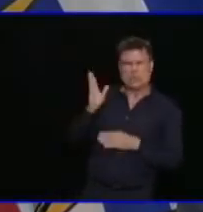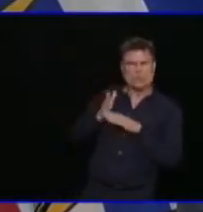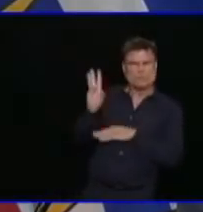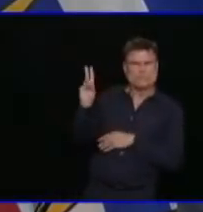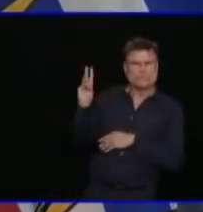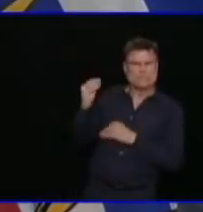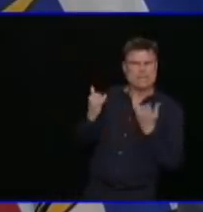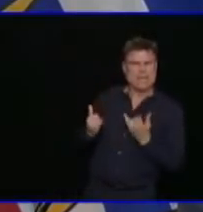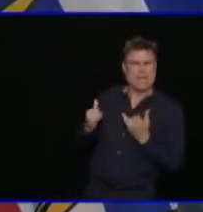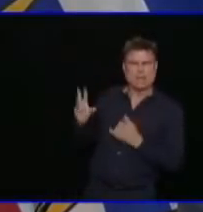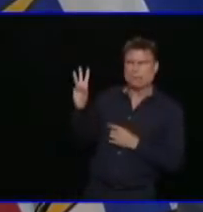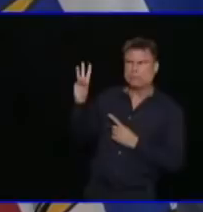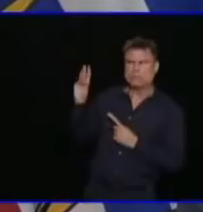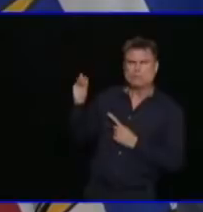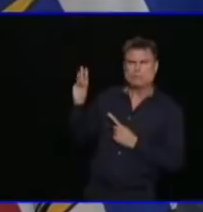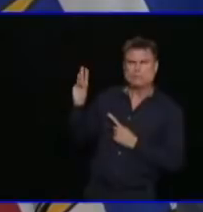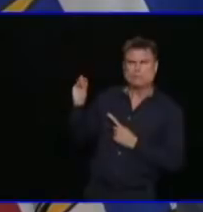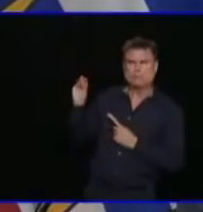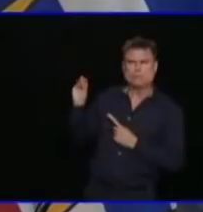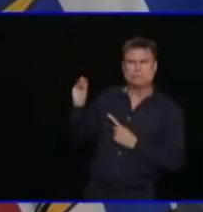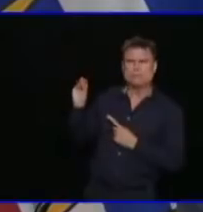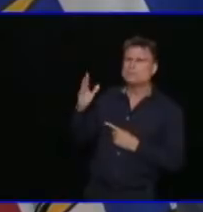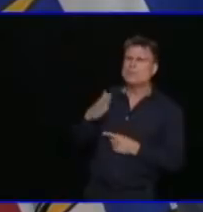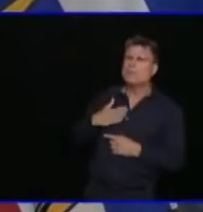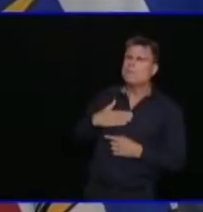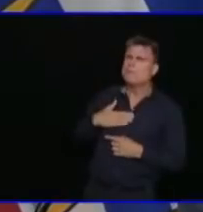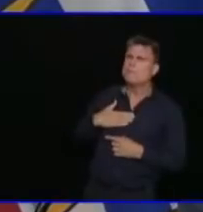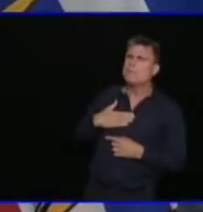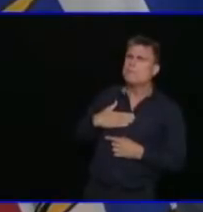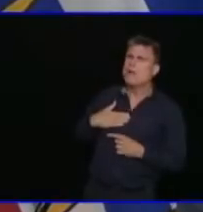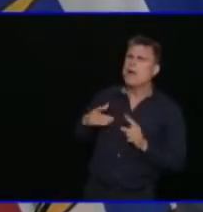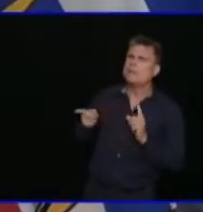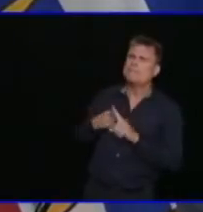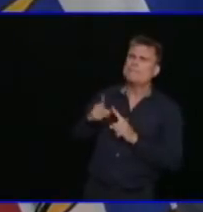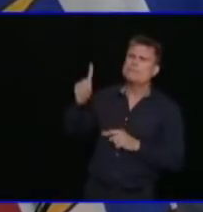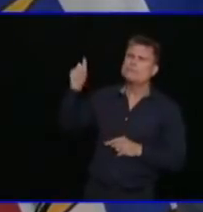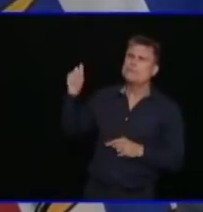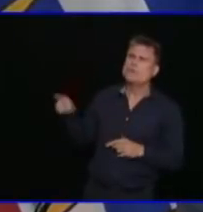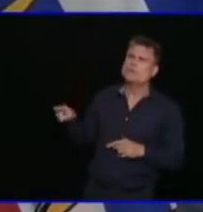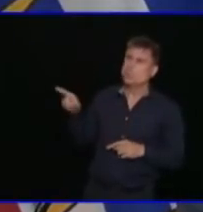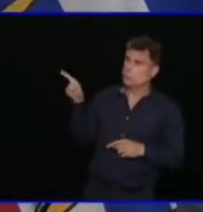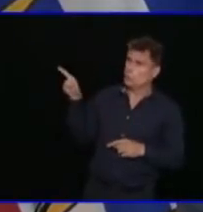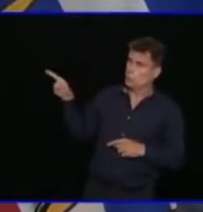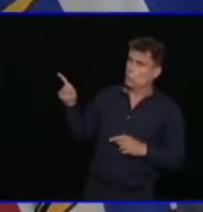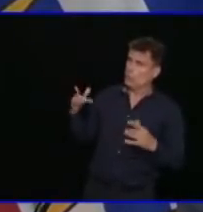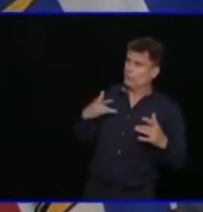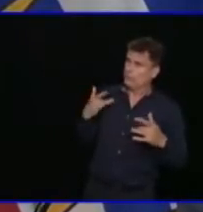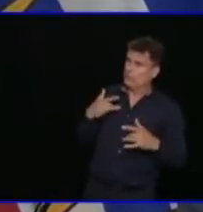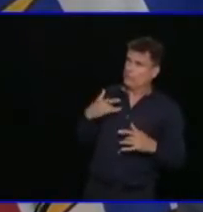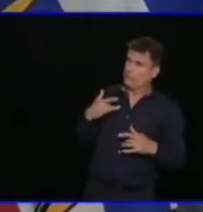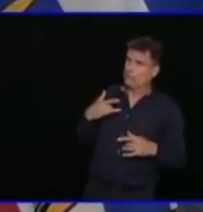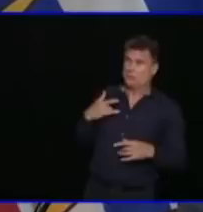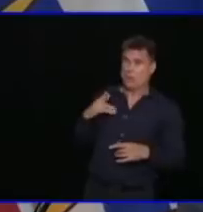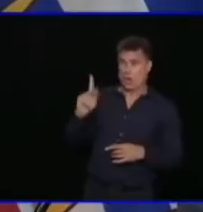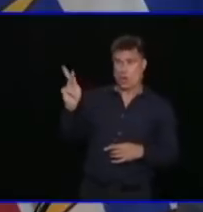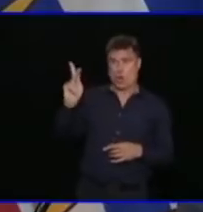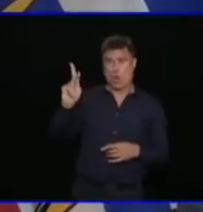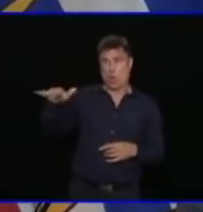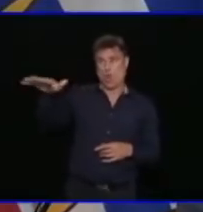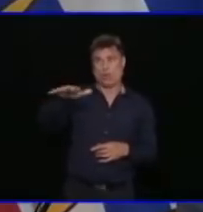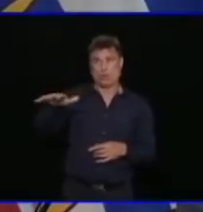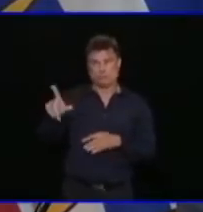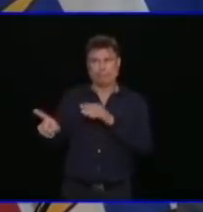I guess the first question is do you have any sense that that's contained, and is it what has been called elsewhere a